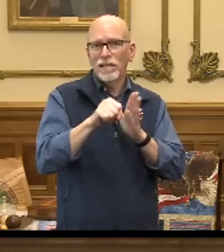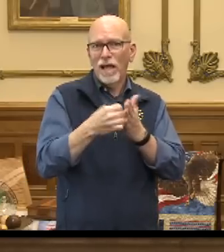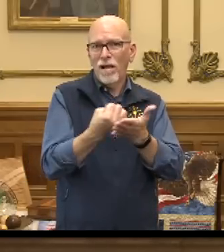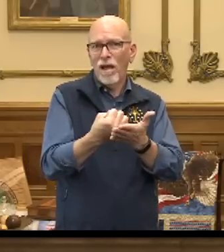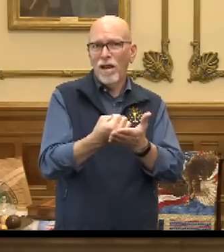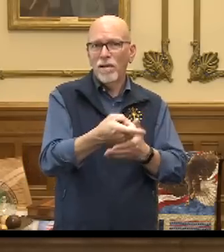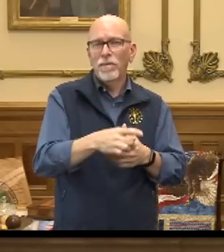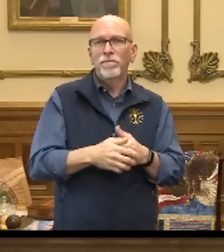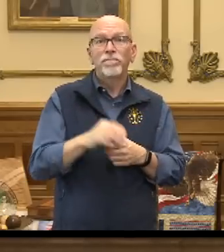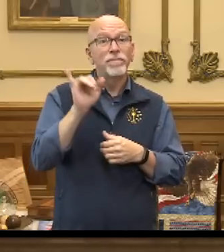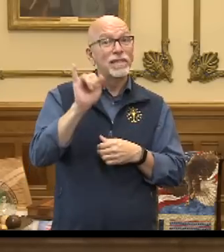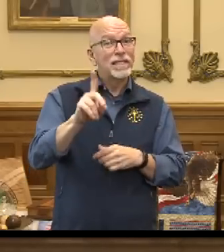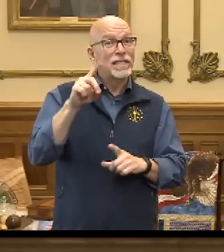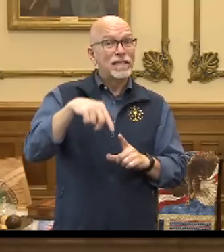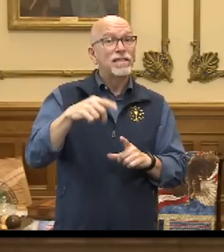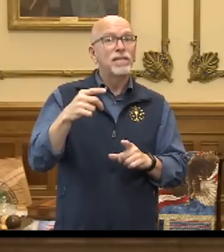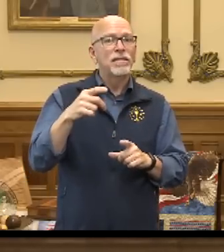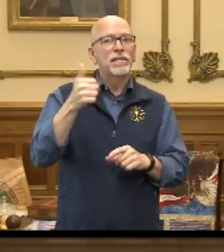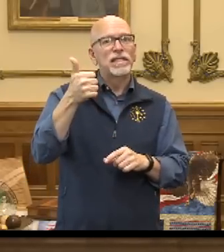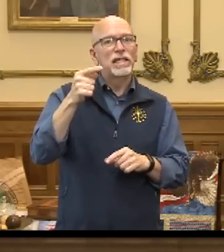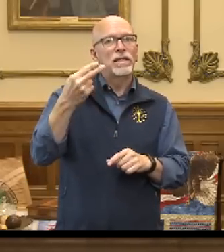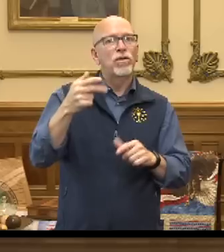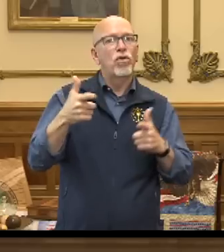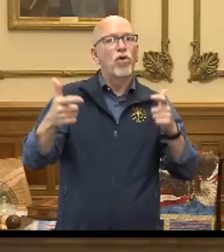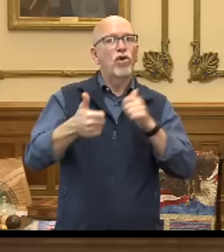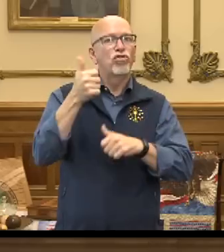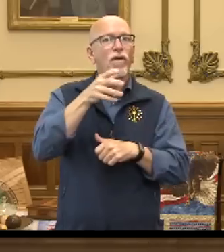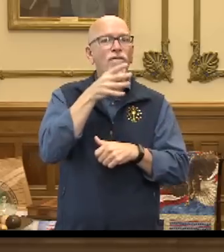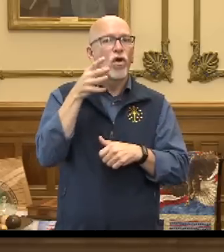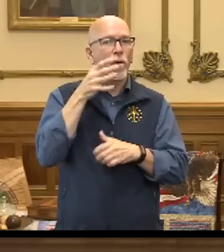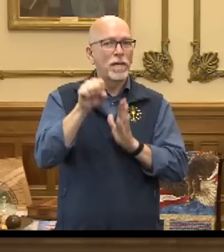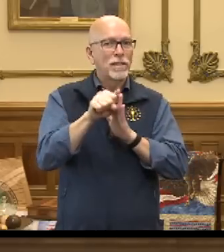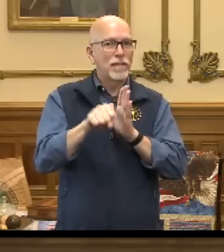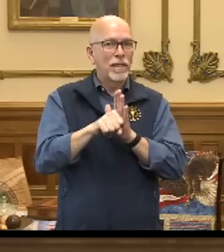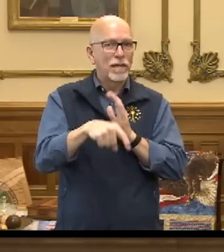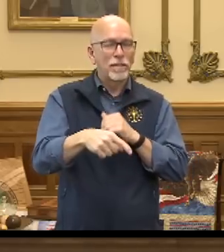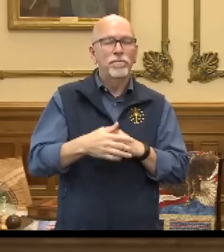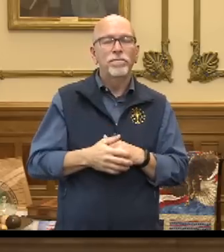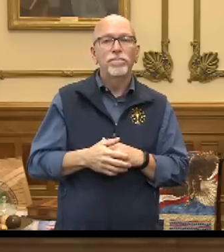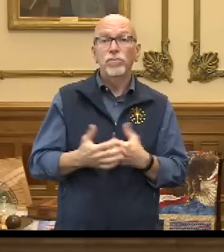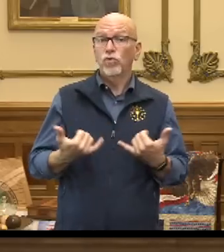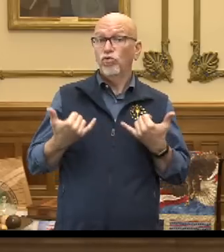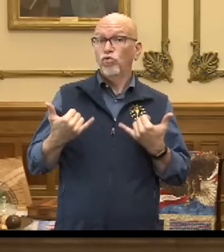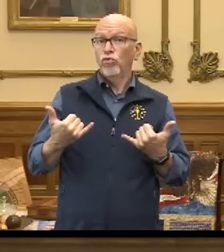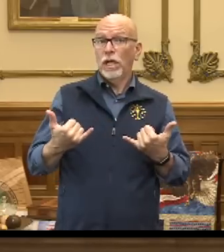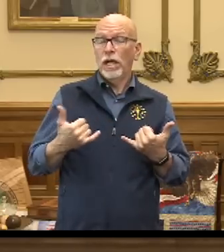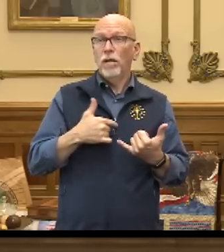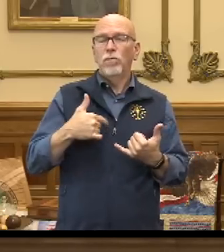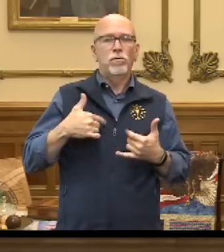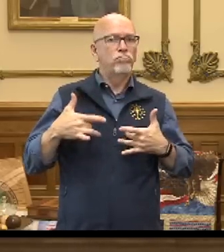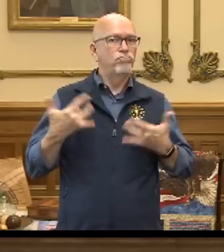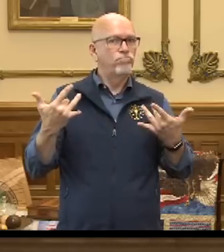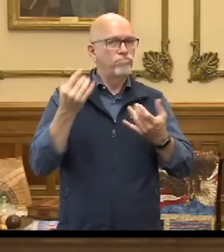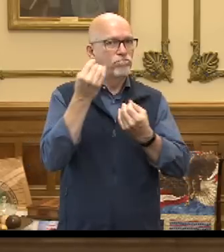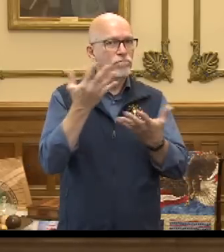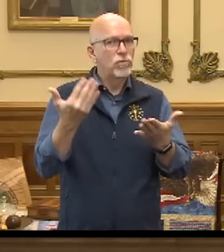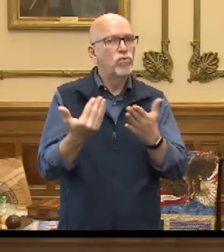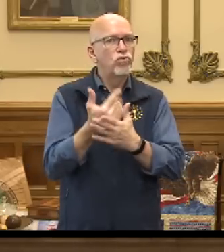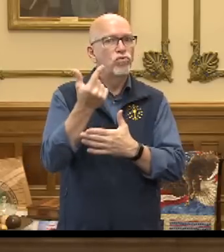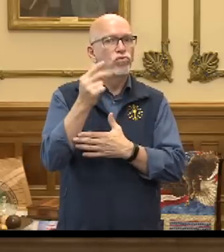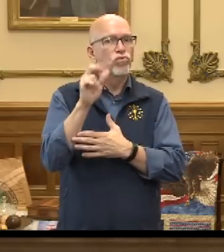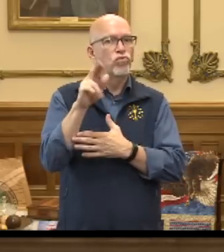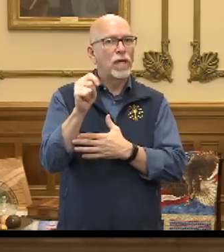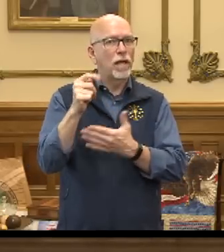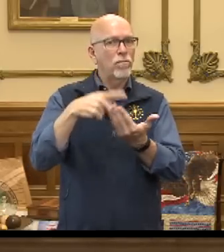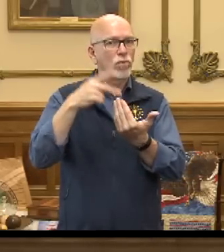economy. Indiana is the 10th largest farming state. So today we are pleased to announce a new grant